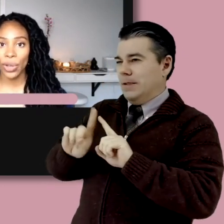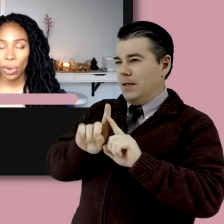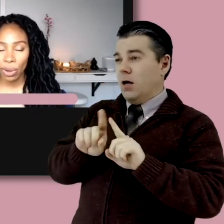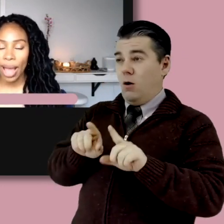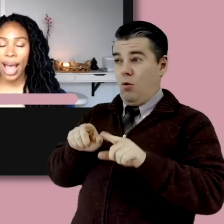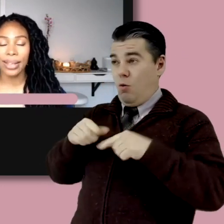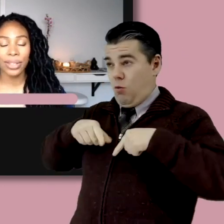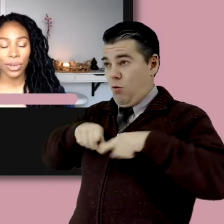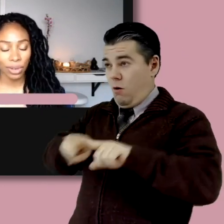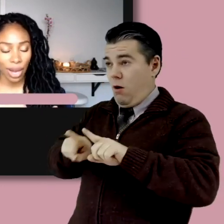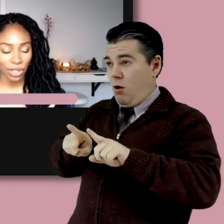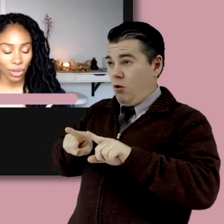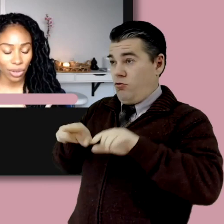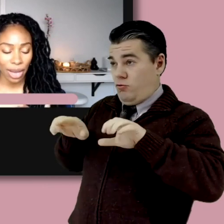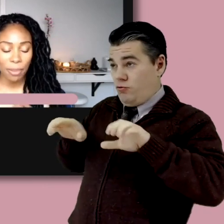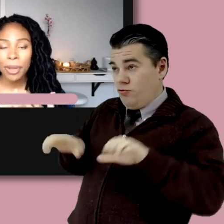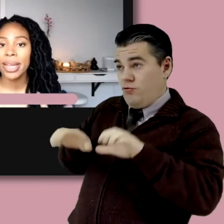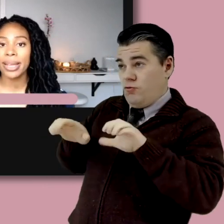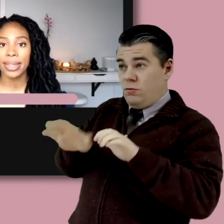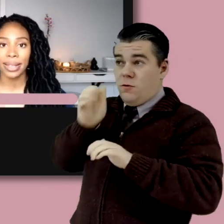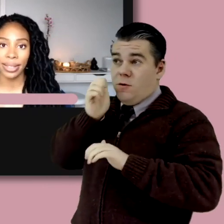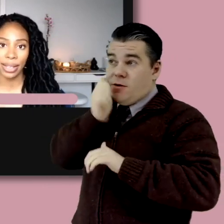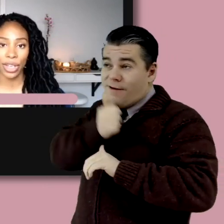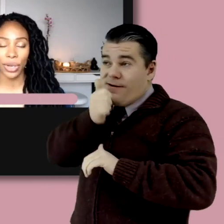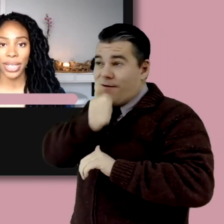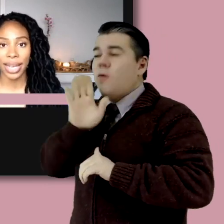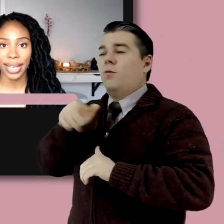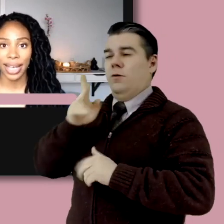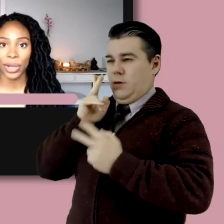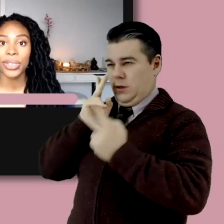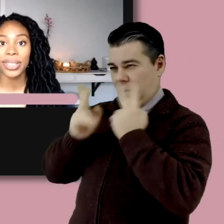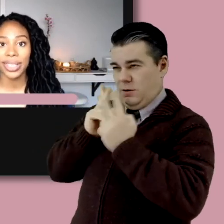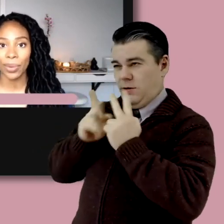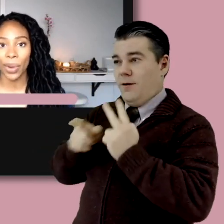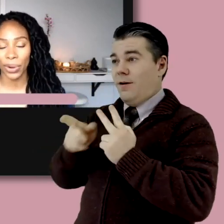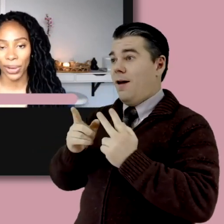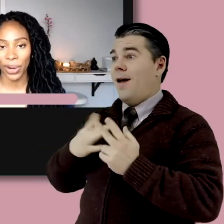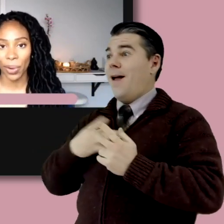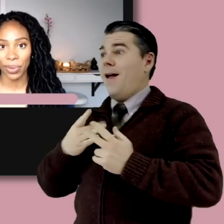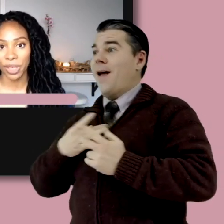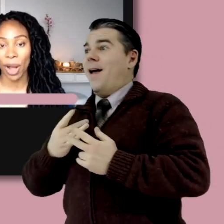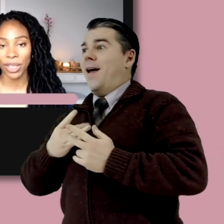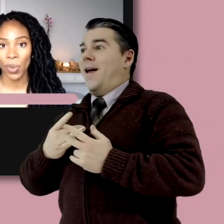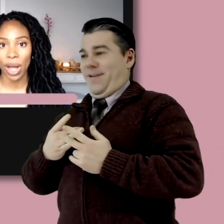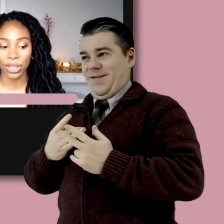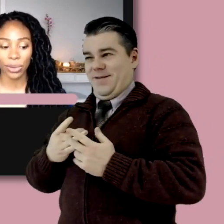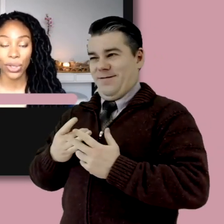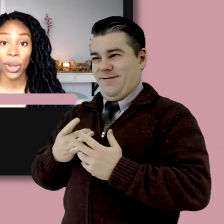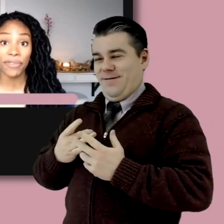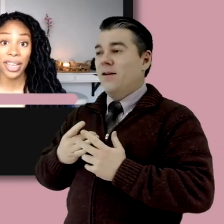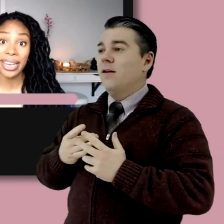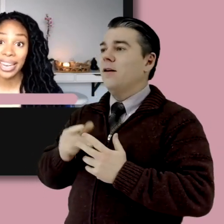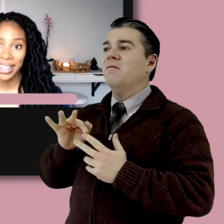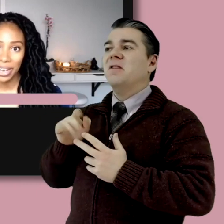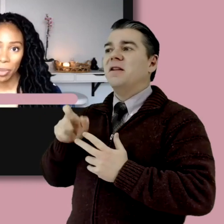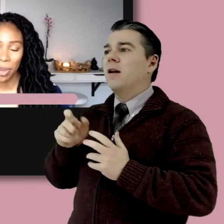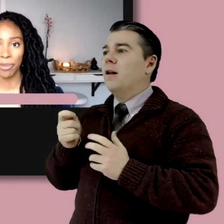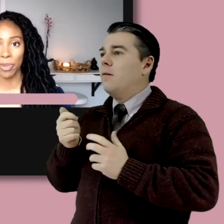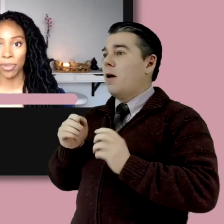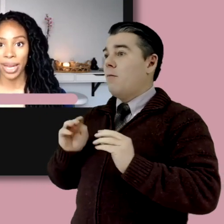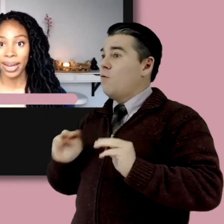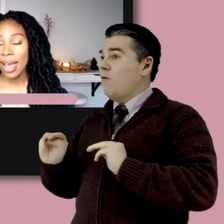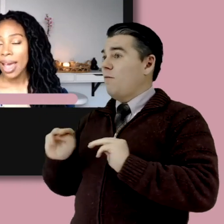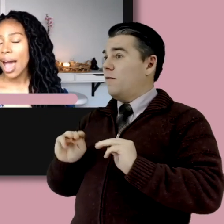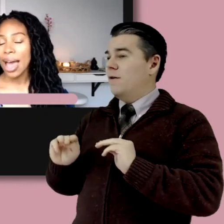and you'll, as you're implementing this into your day-to-day, you'll see what your little one responds well to. So if they need a little bit